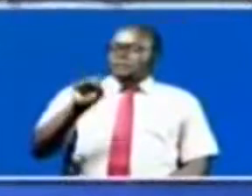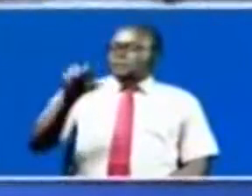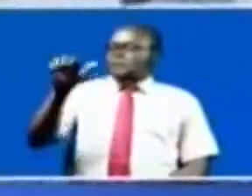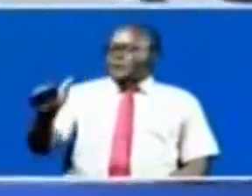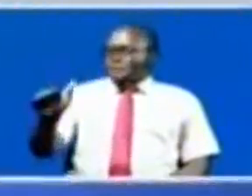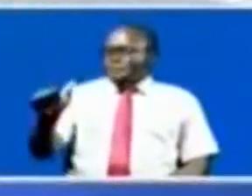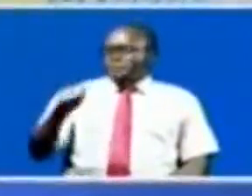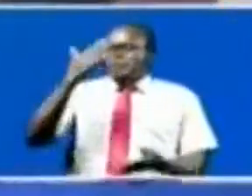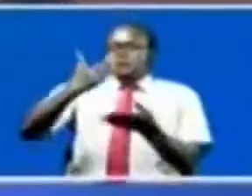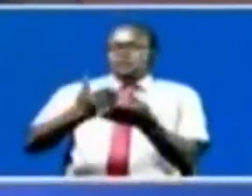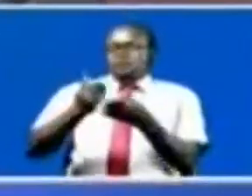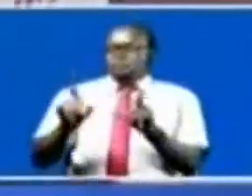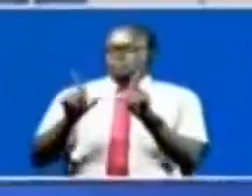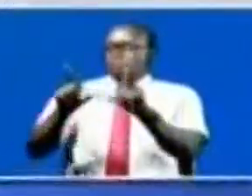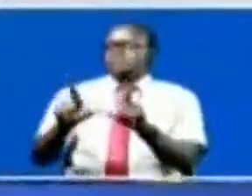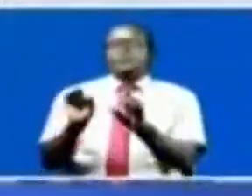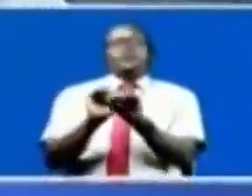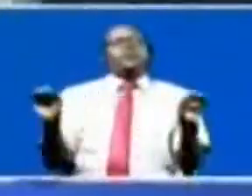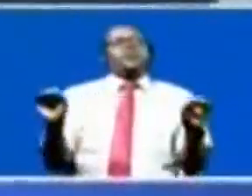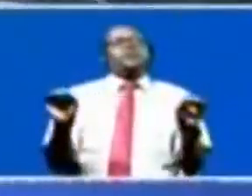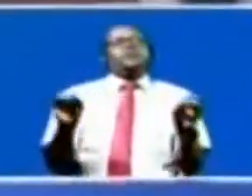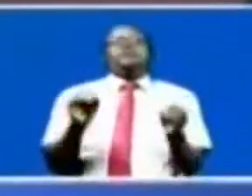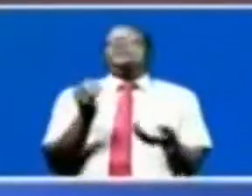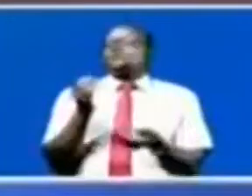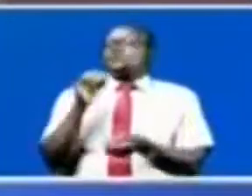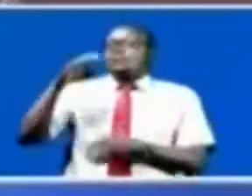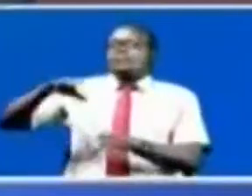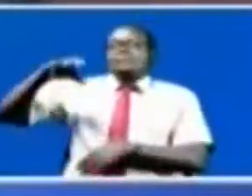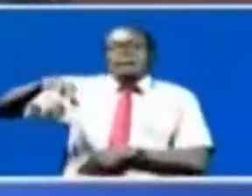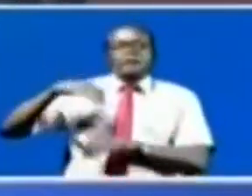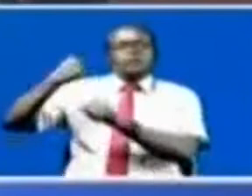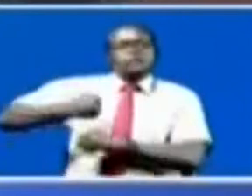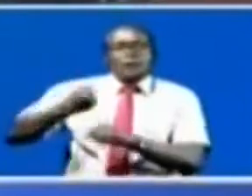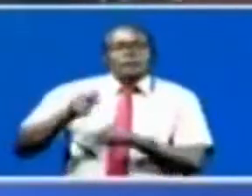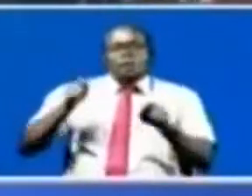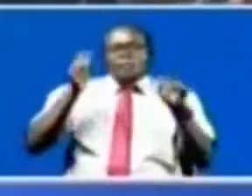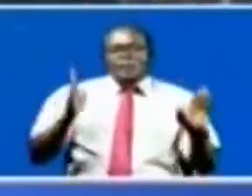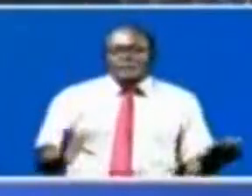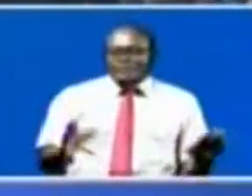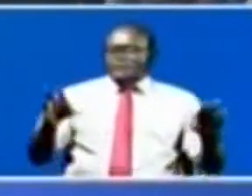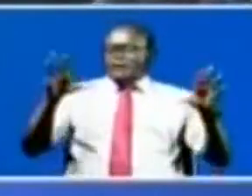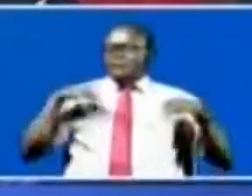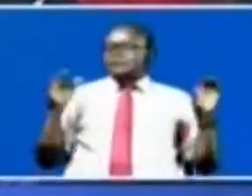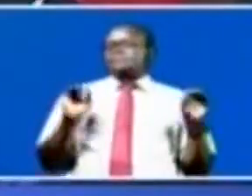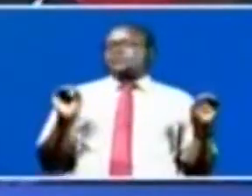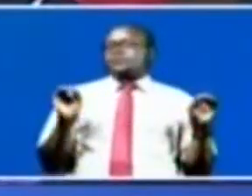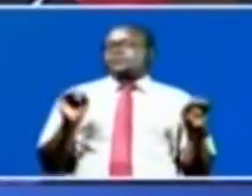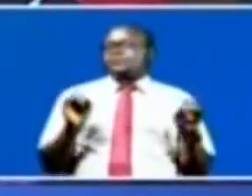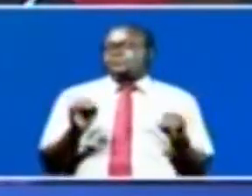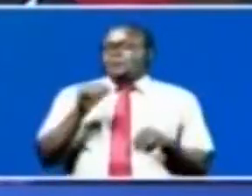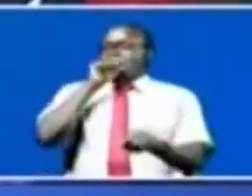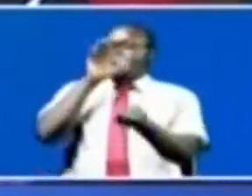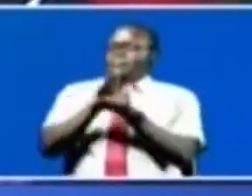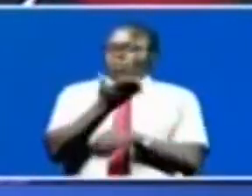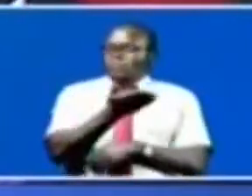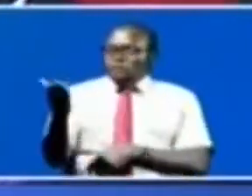NTSA, stops issuing new road service licenses to the 14-seater matatu, the operators are not taking any matter lightly. Let me assure you guys,